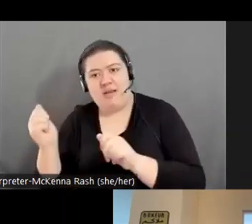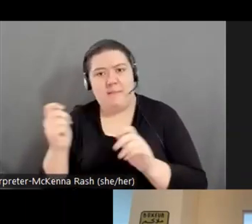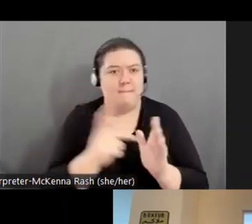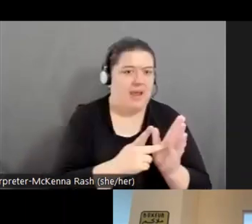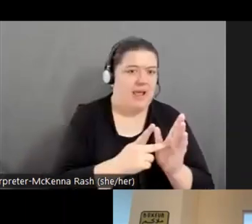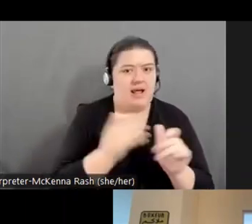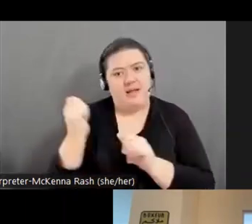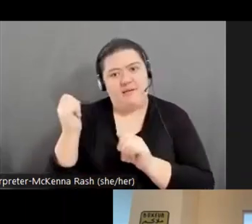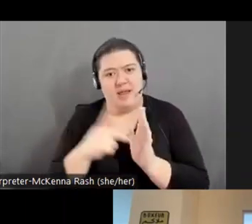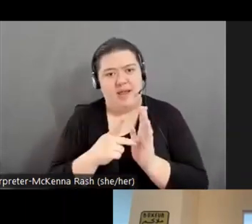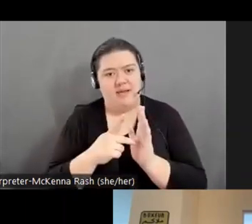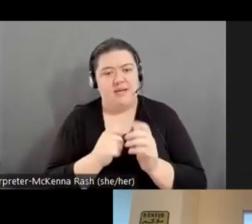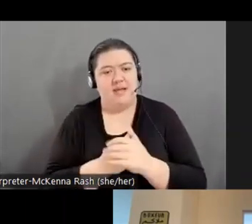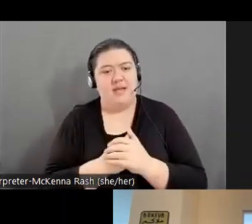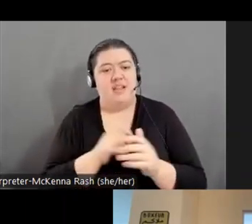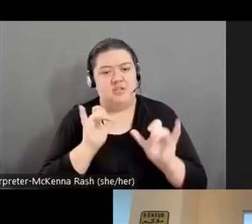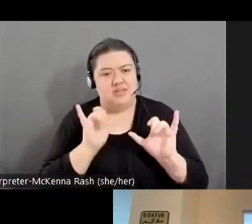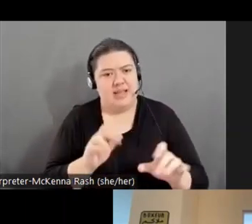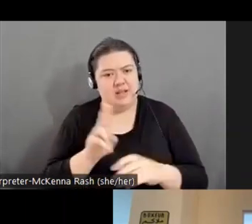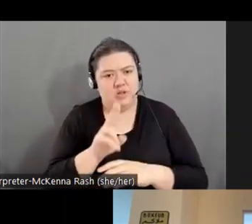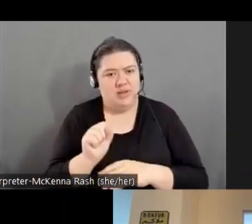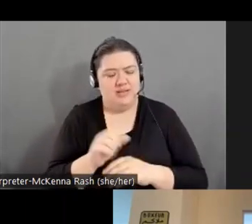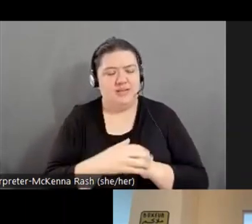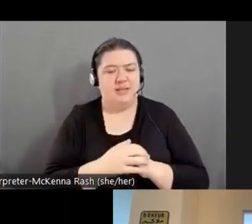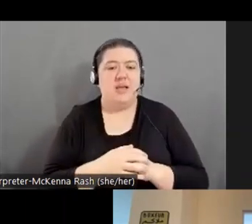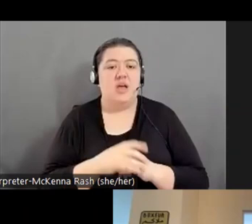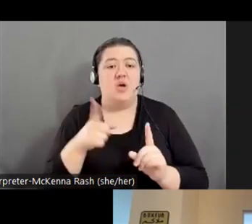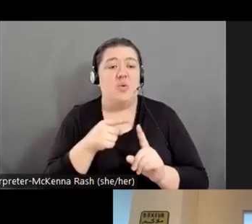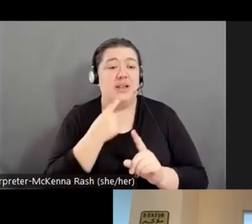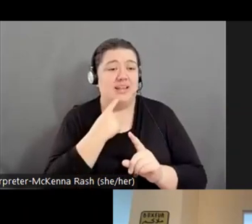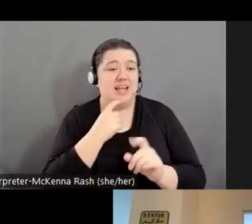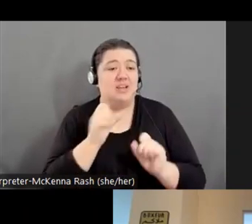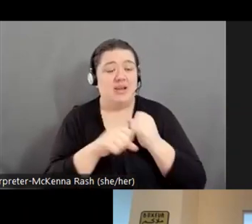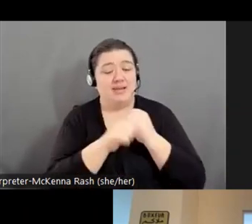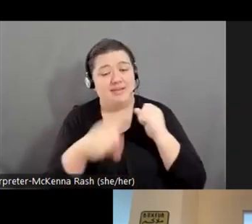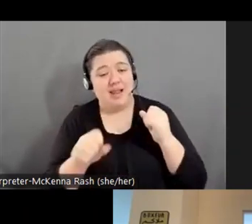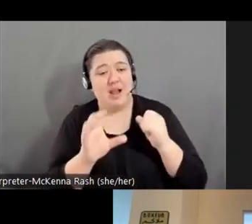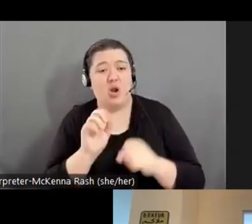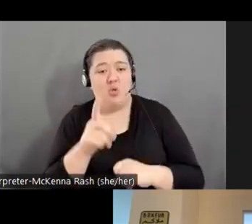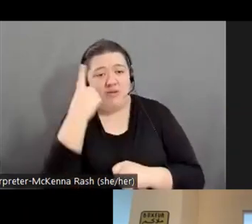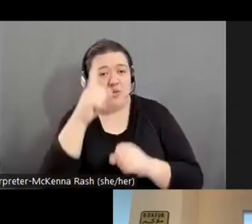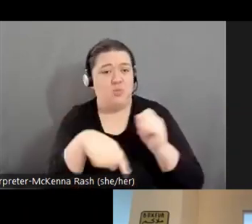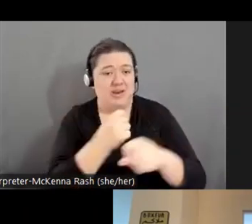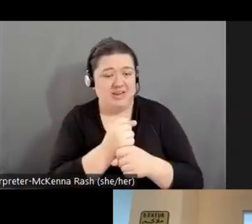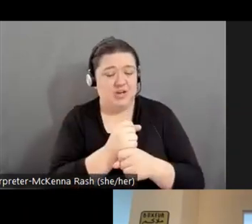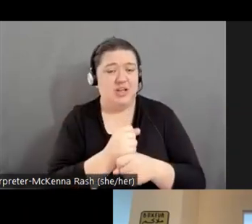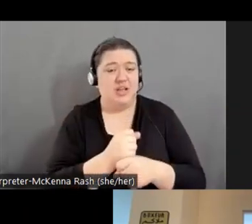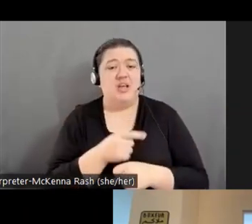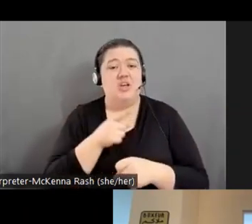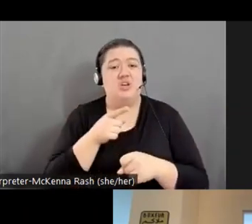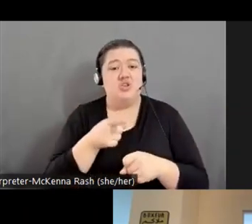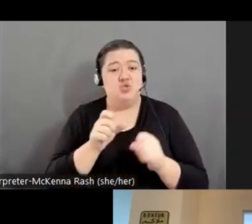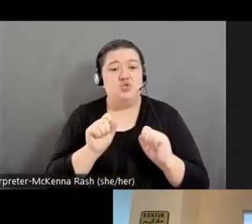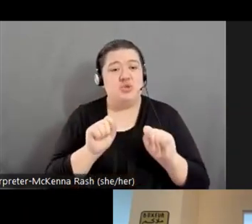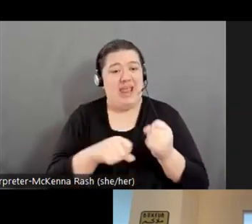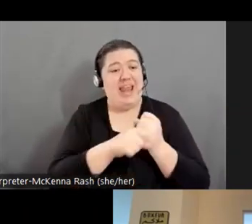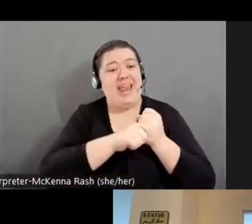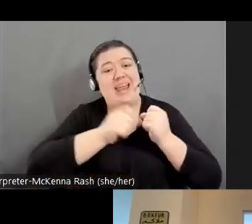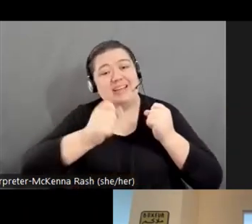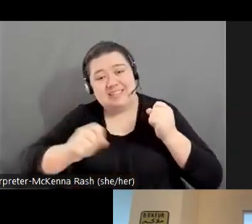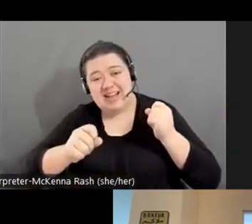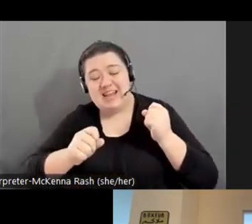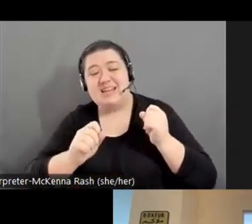They're remaining in the U.S. So when they say you could extend an O-1 for a year, you've got your 3 years, you can extend the stay for another